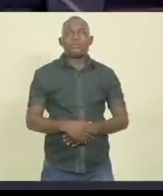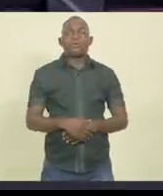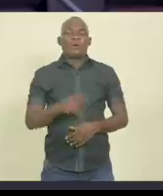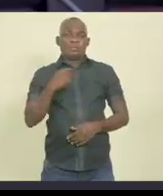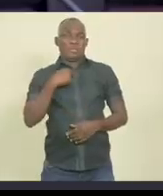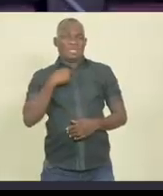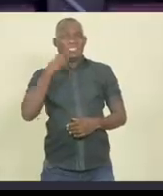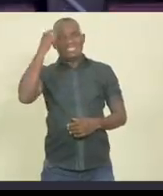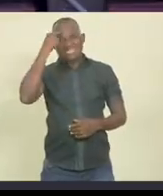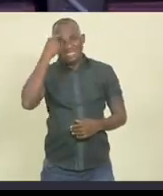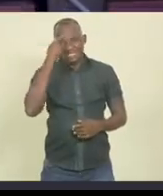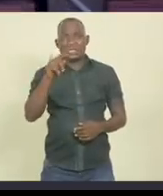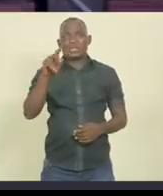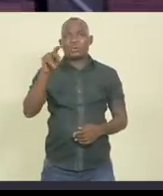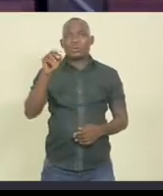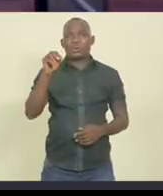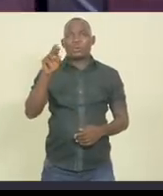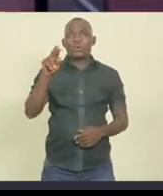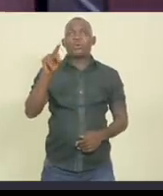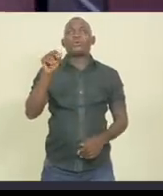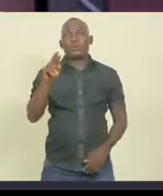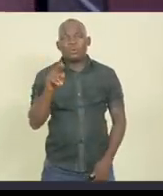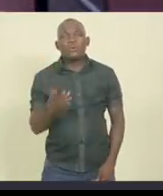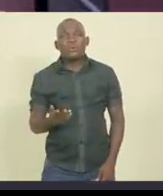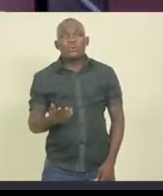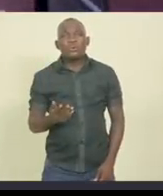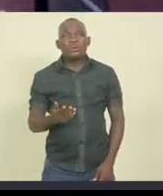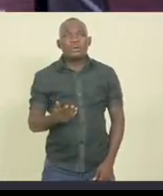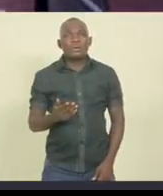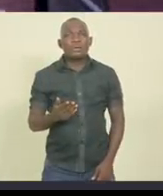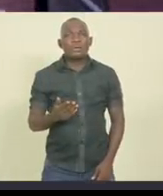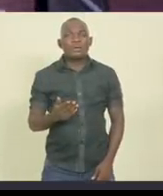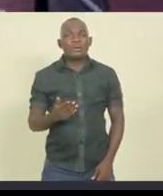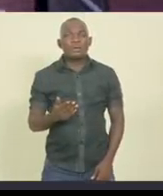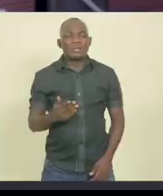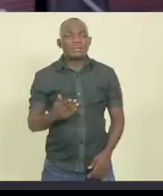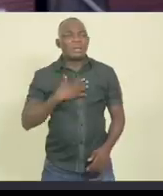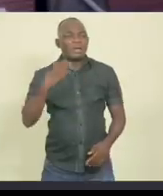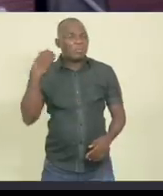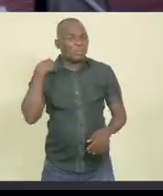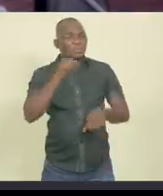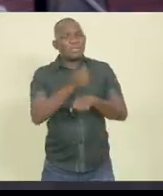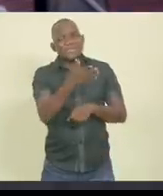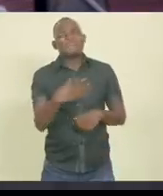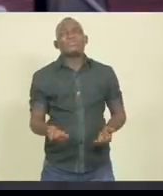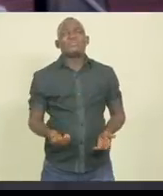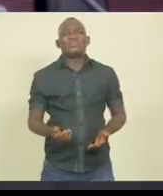I hope Coco will help her. It's what she does. Okay?